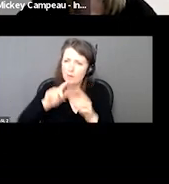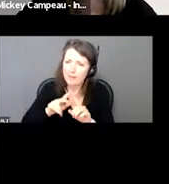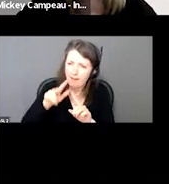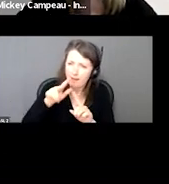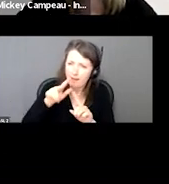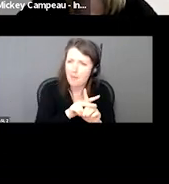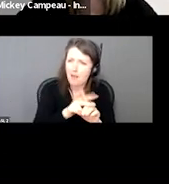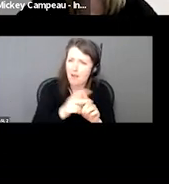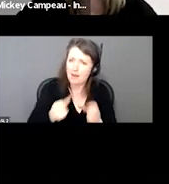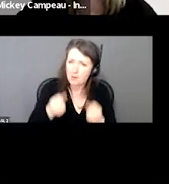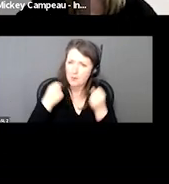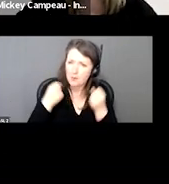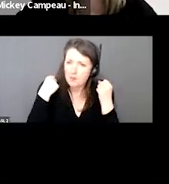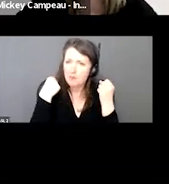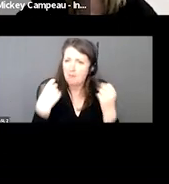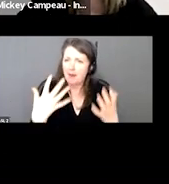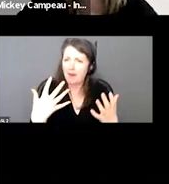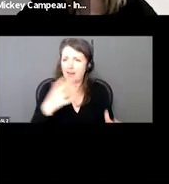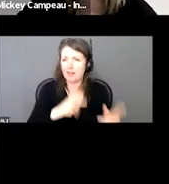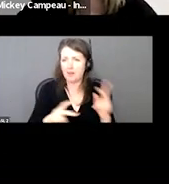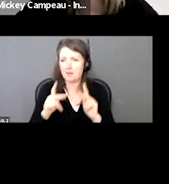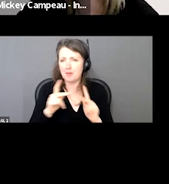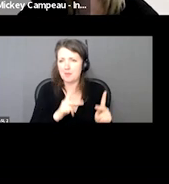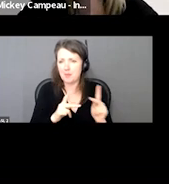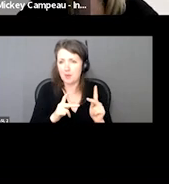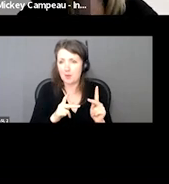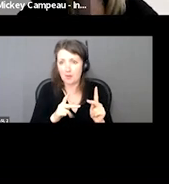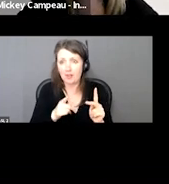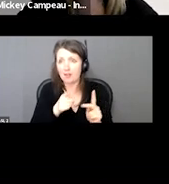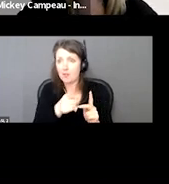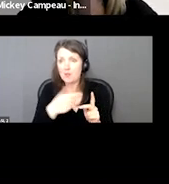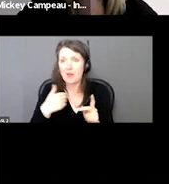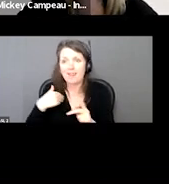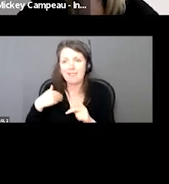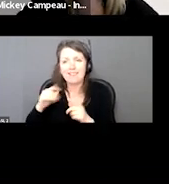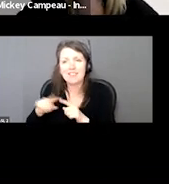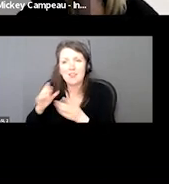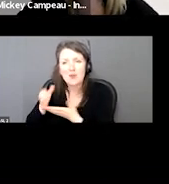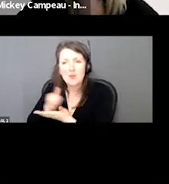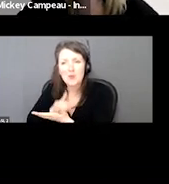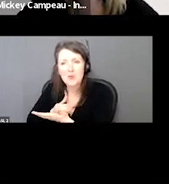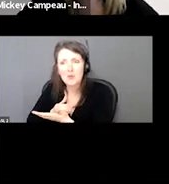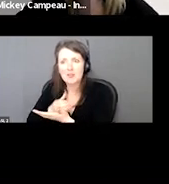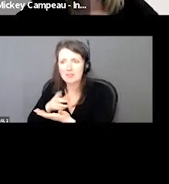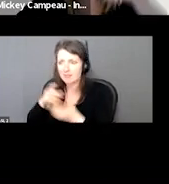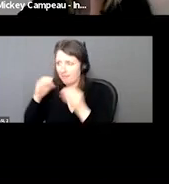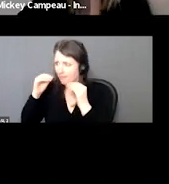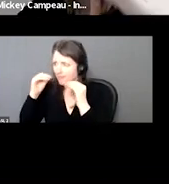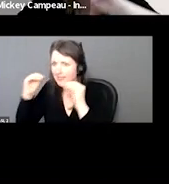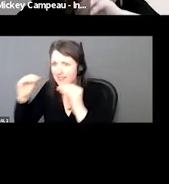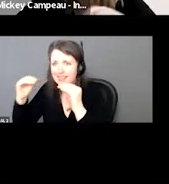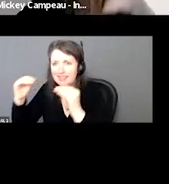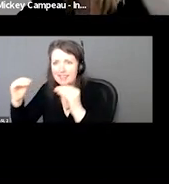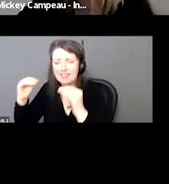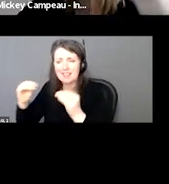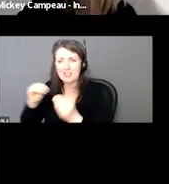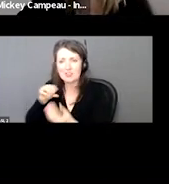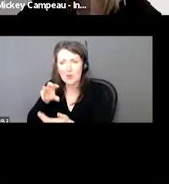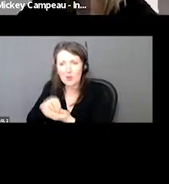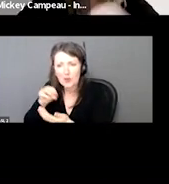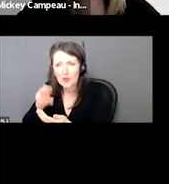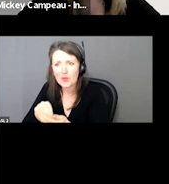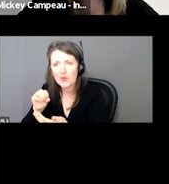teacher side of you coming and shining through. I love that. I love the visualization of grabbing ideas.